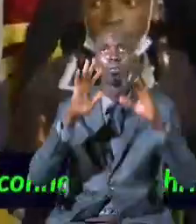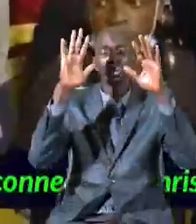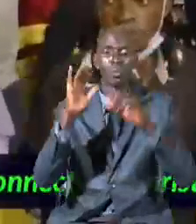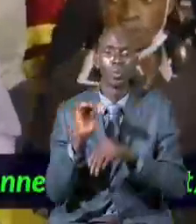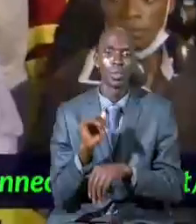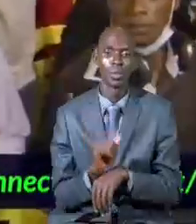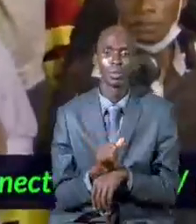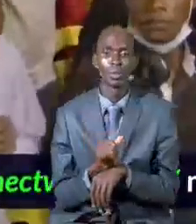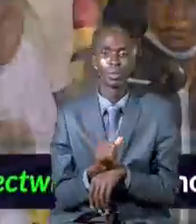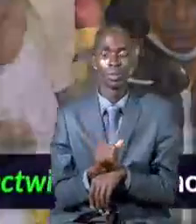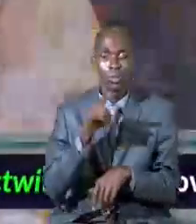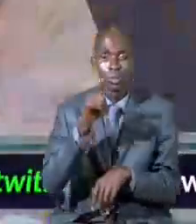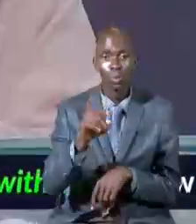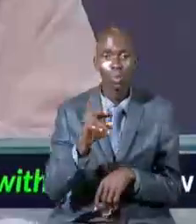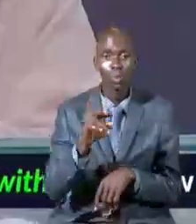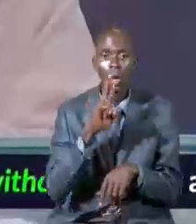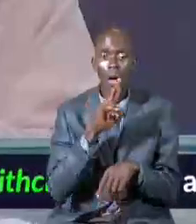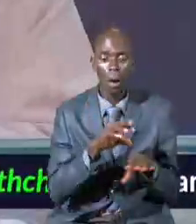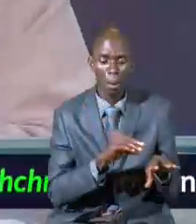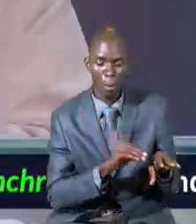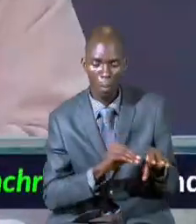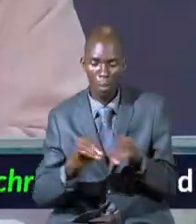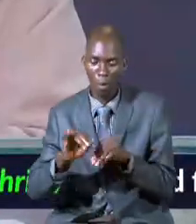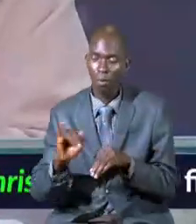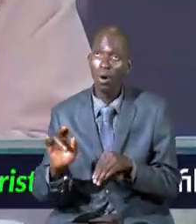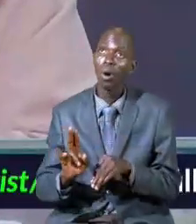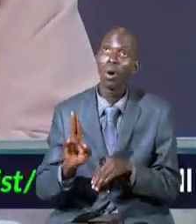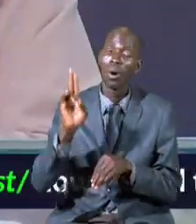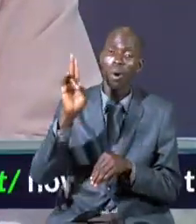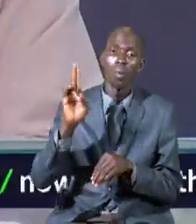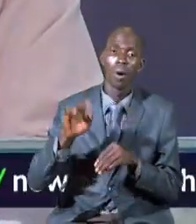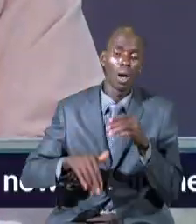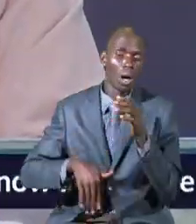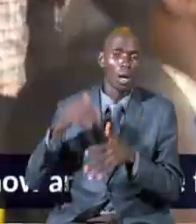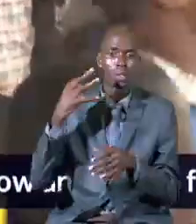You are moving up out of that sickness,